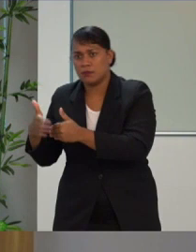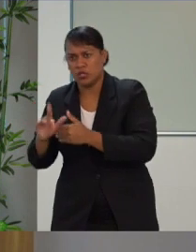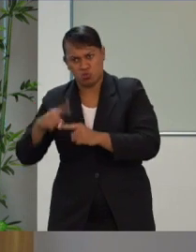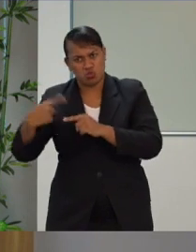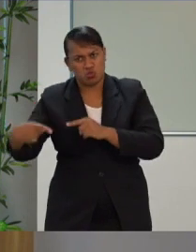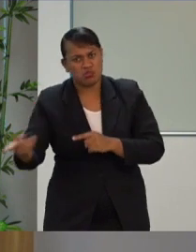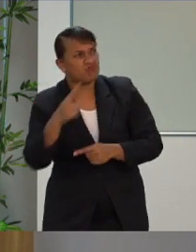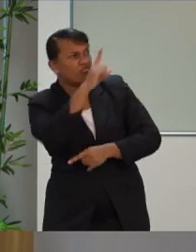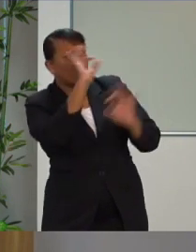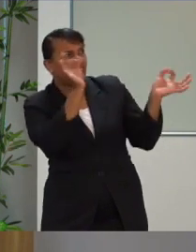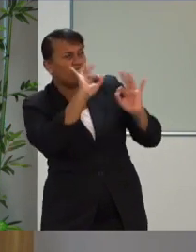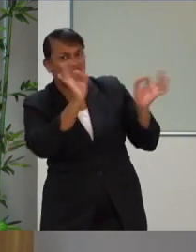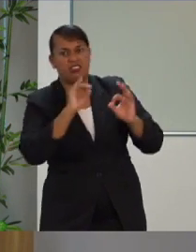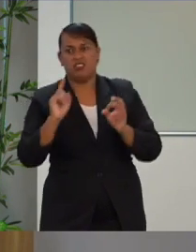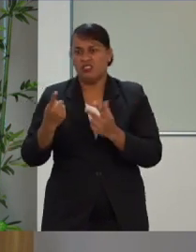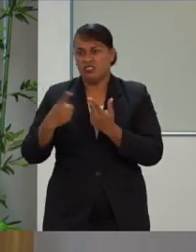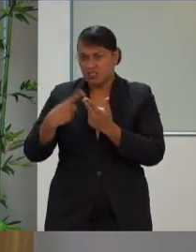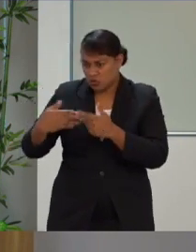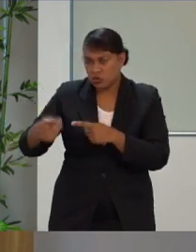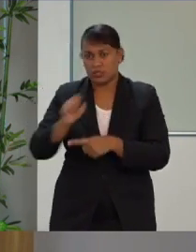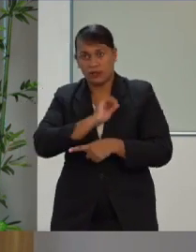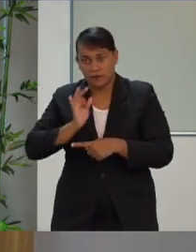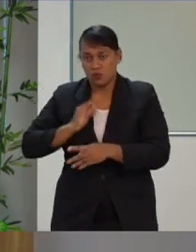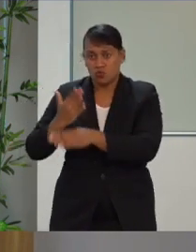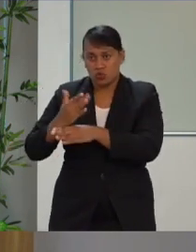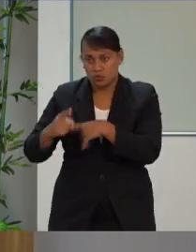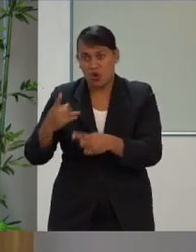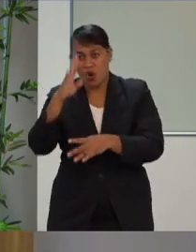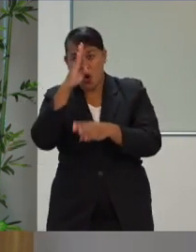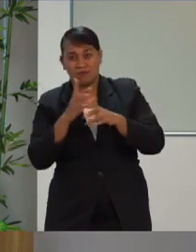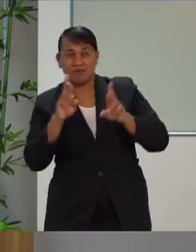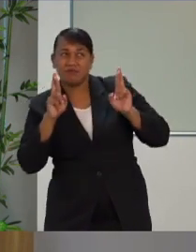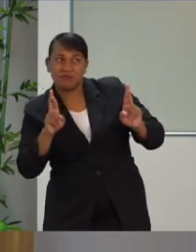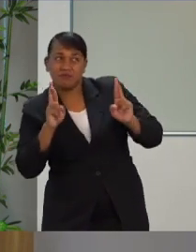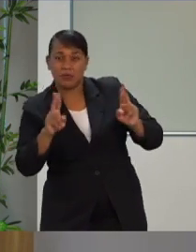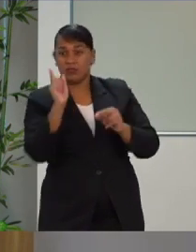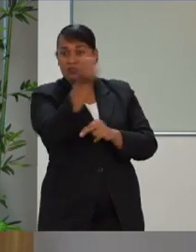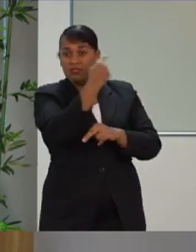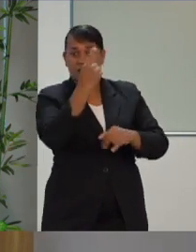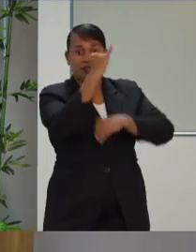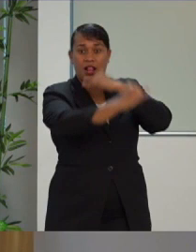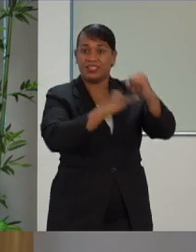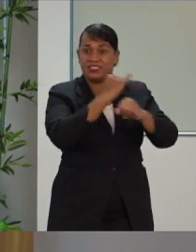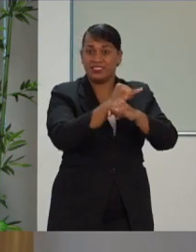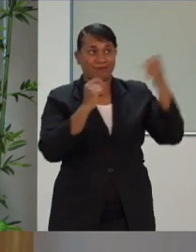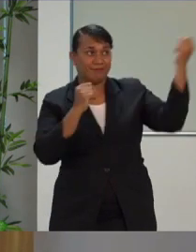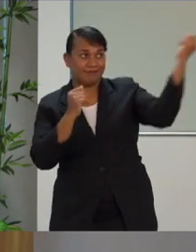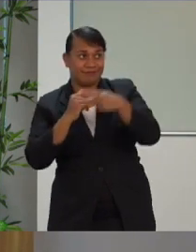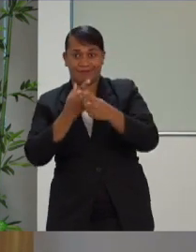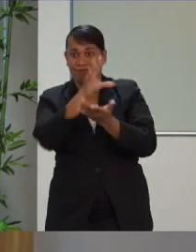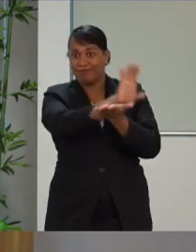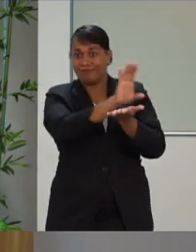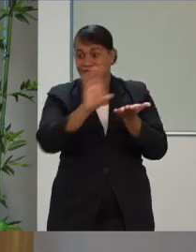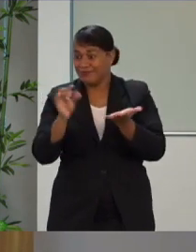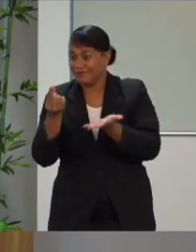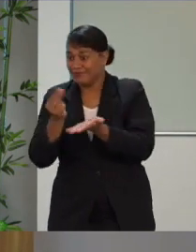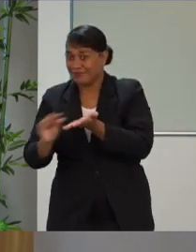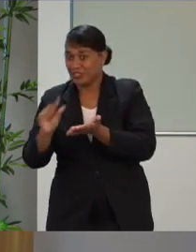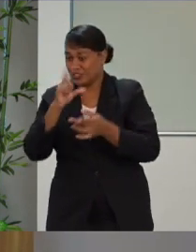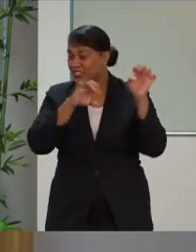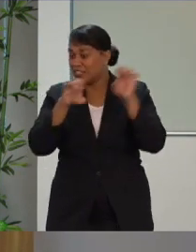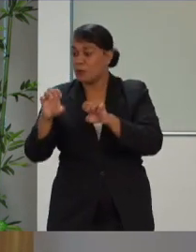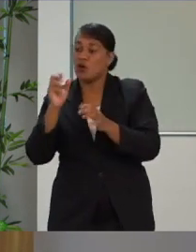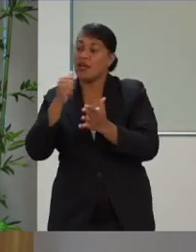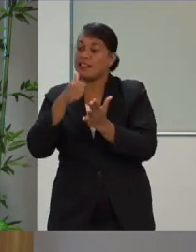back orders, but in the hope that we'll get more orders. There are, one of the well-known garment factories over here in Fiji,